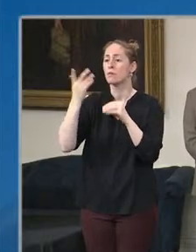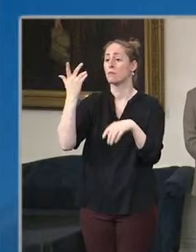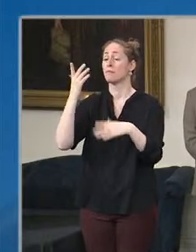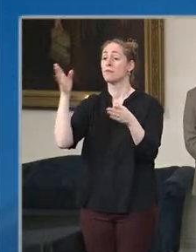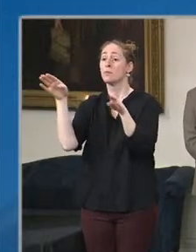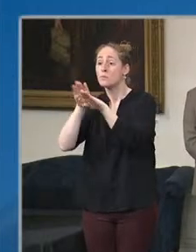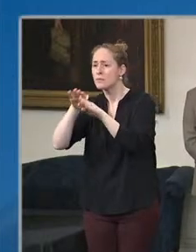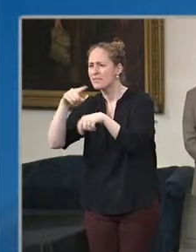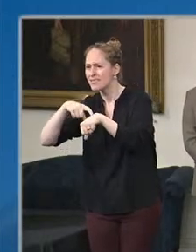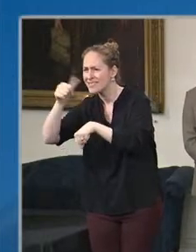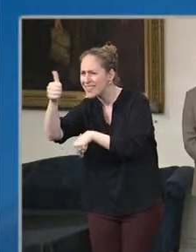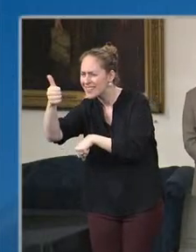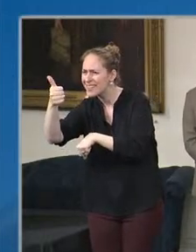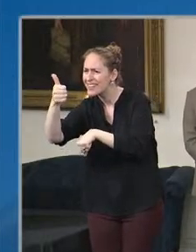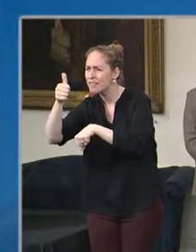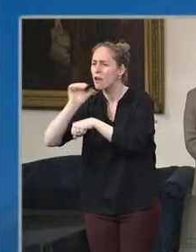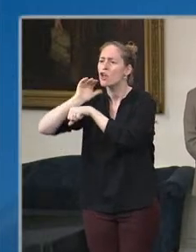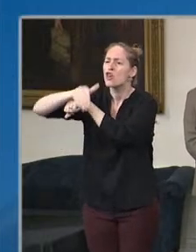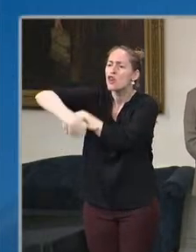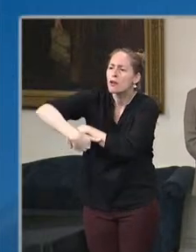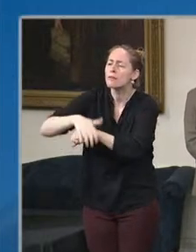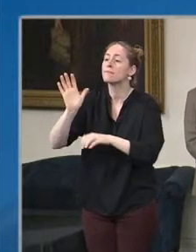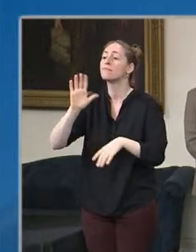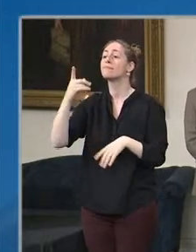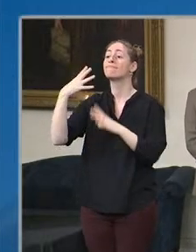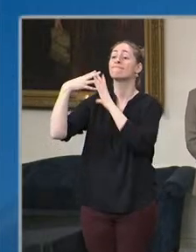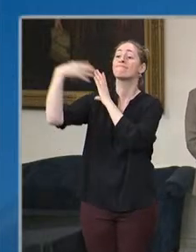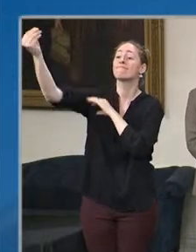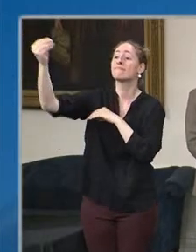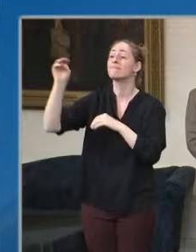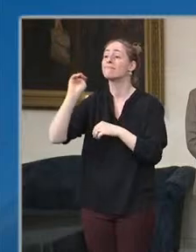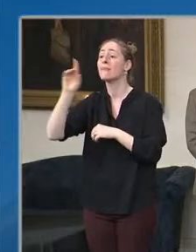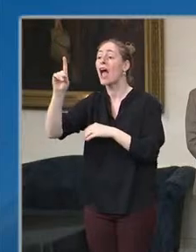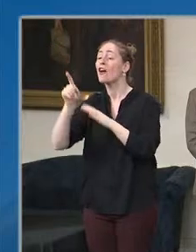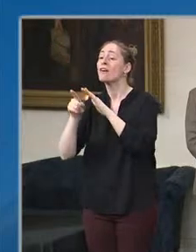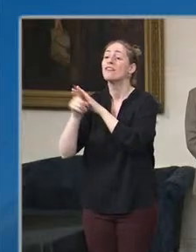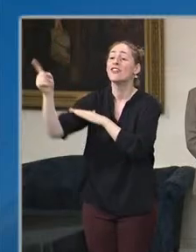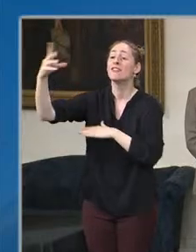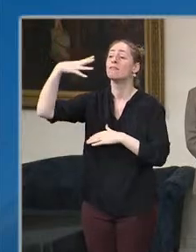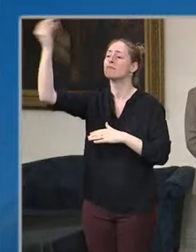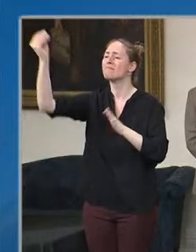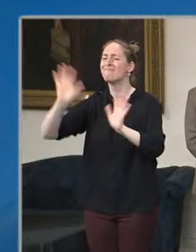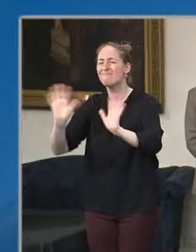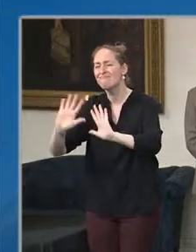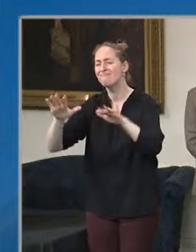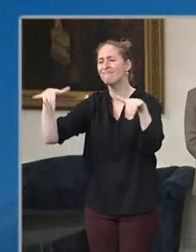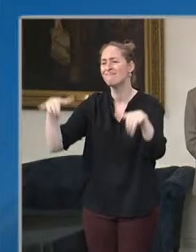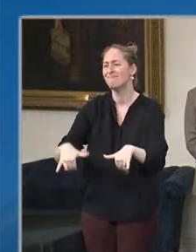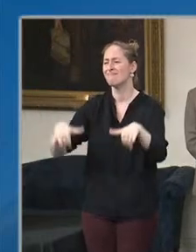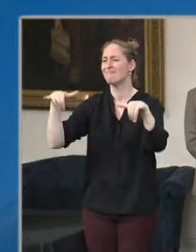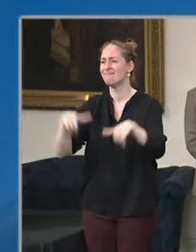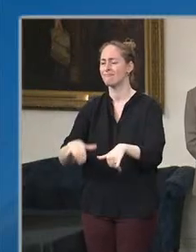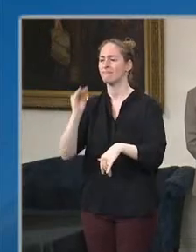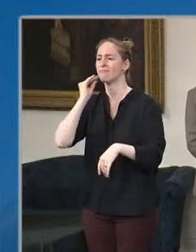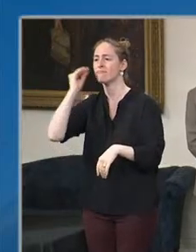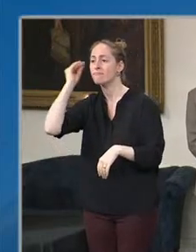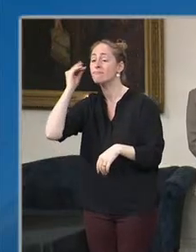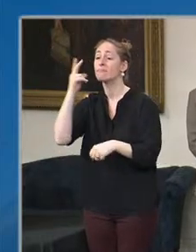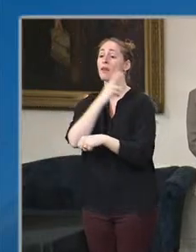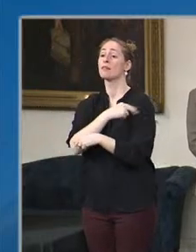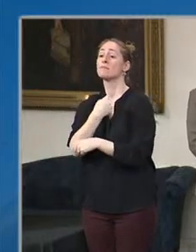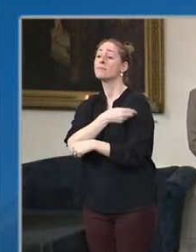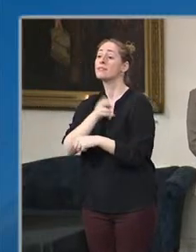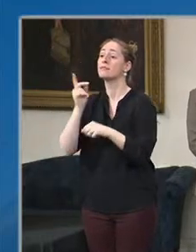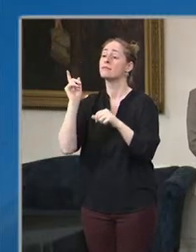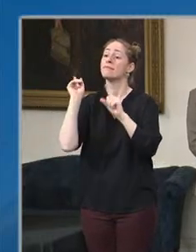our out-of-state travel advisory, strictly limited hospital visitation. Again, we expanded hospital surge